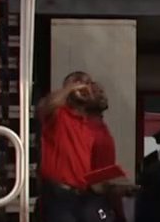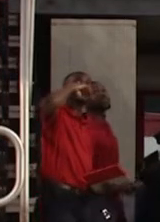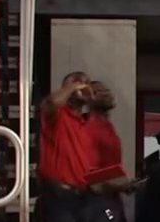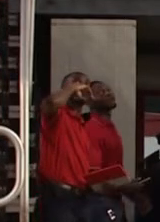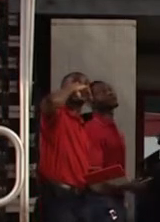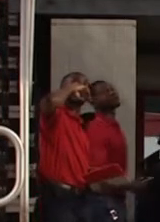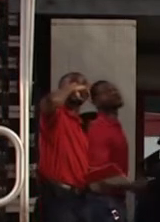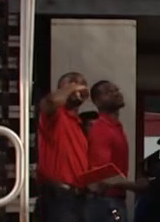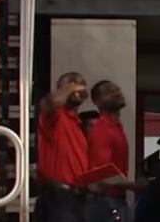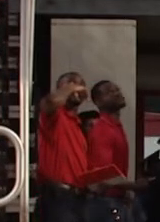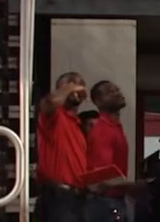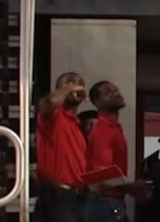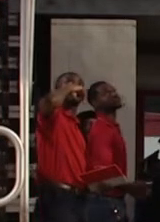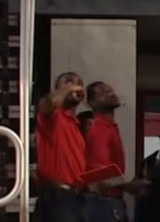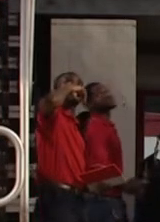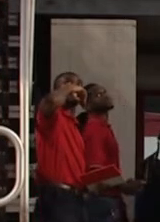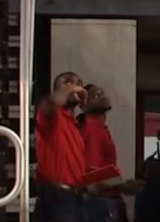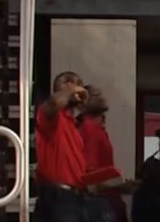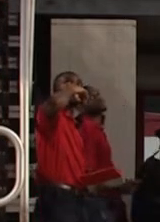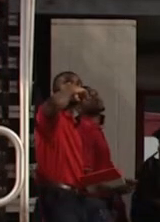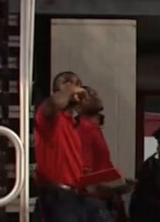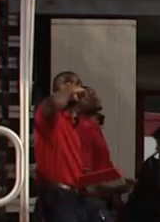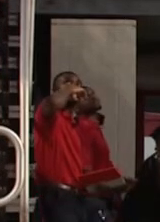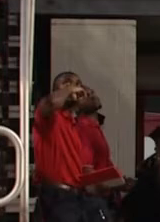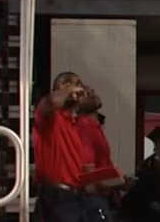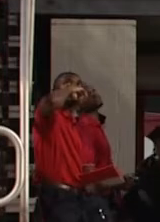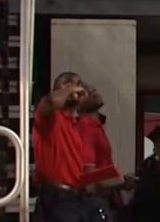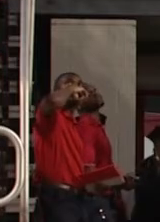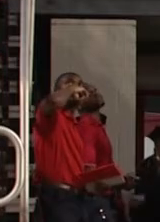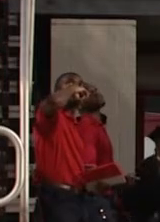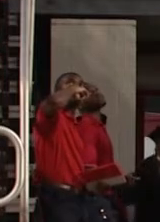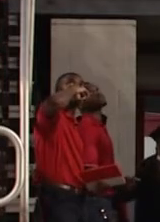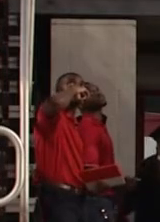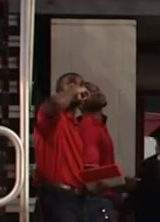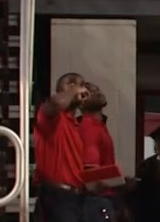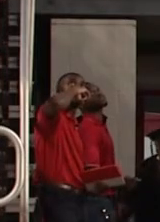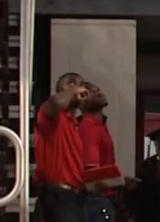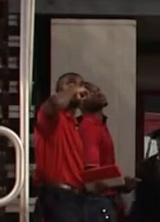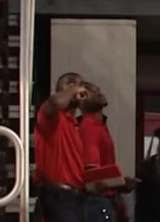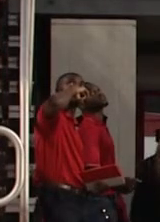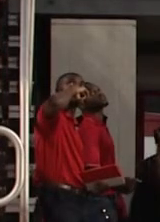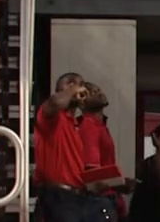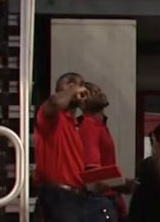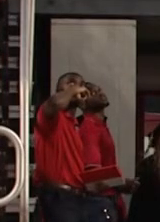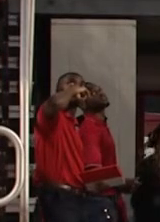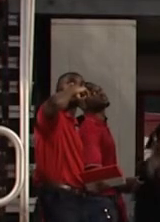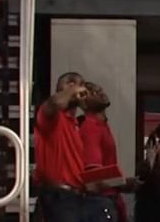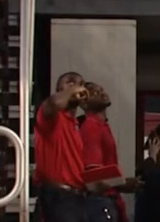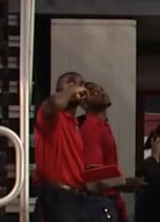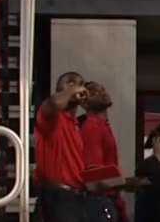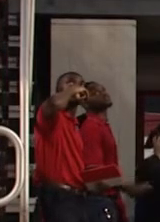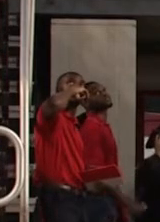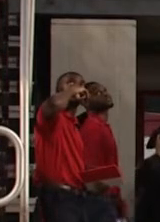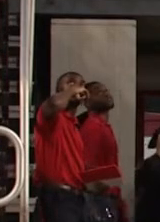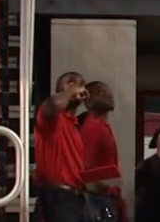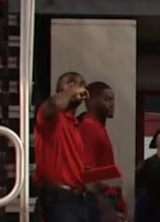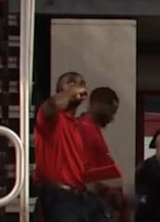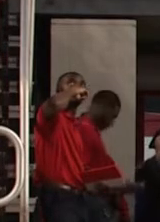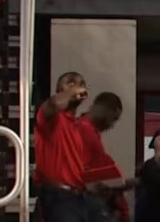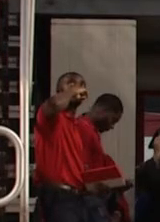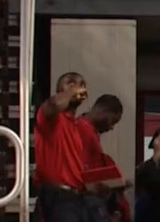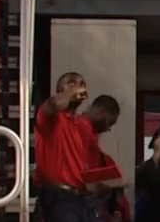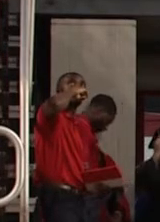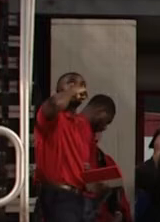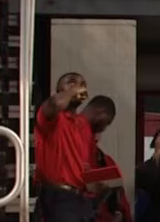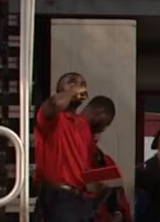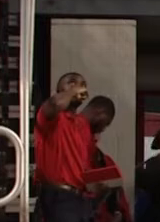professors generally more focused on the development of the student and getting us ready to go into a workforce. One of the unexpected parts of being a